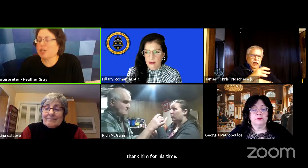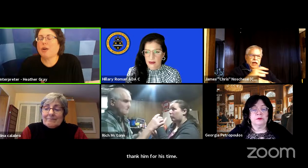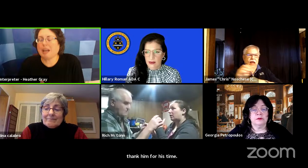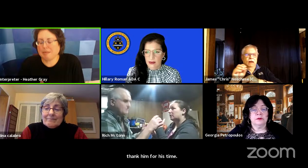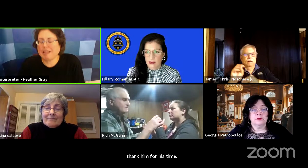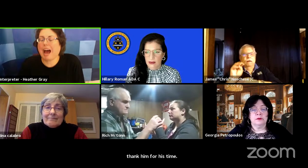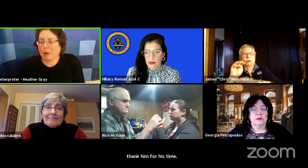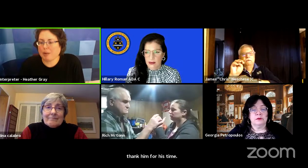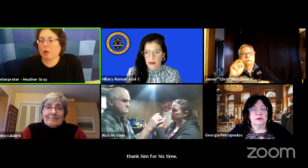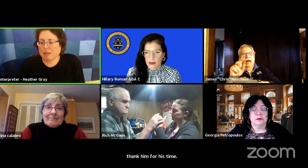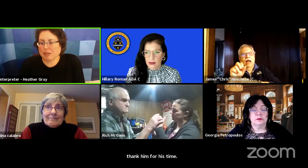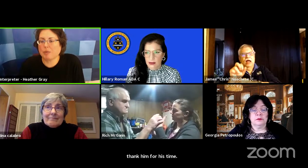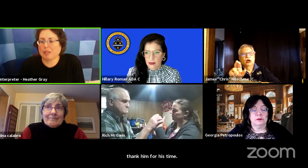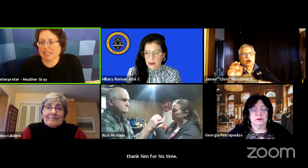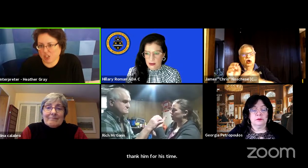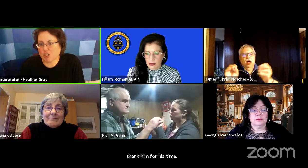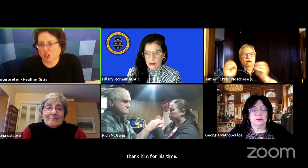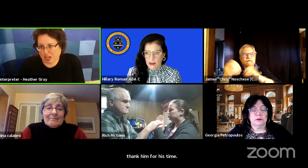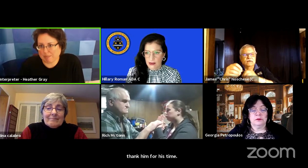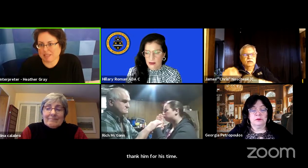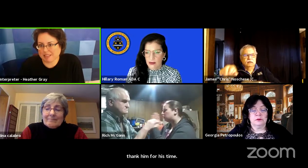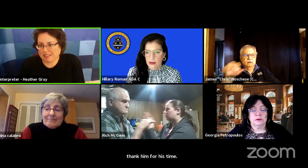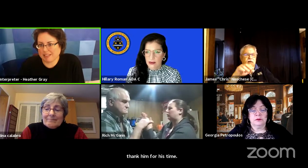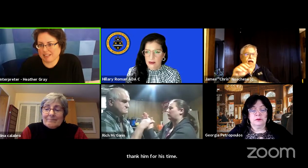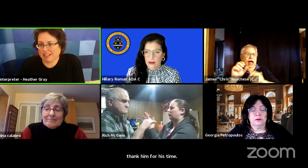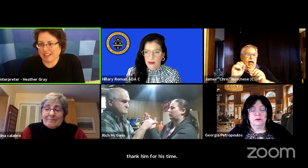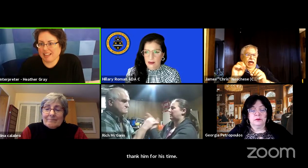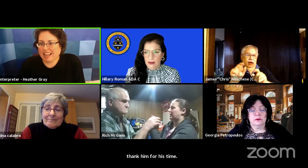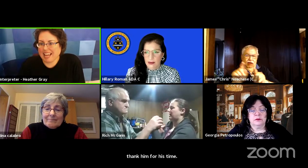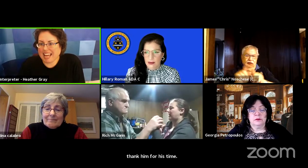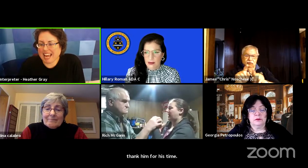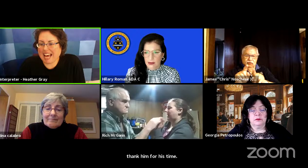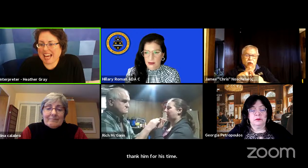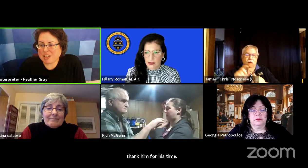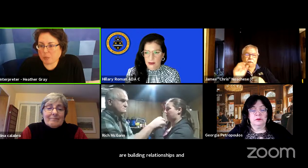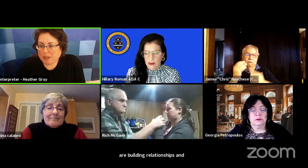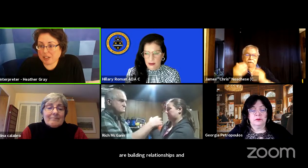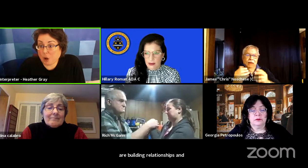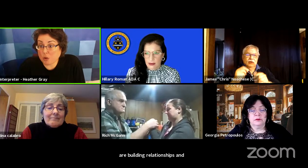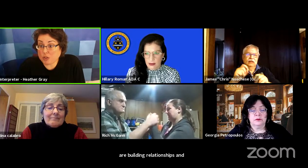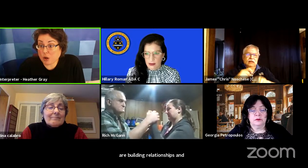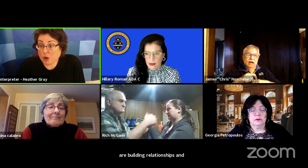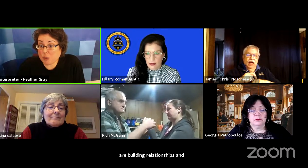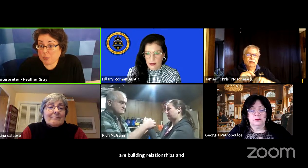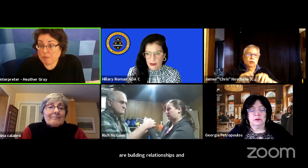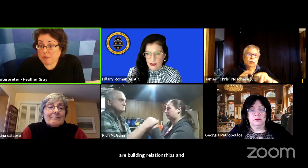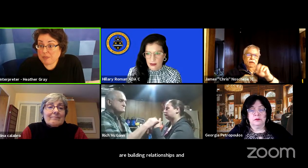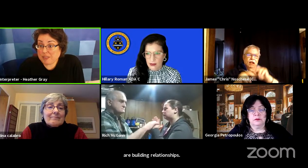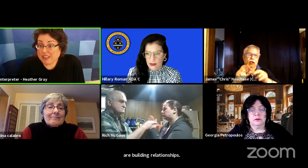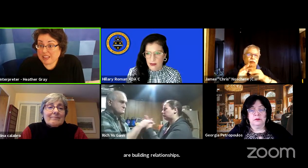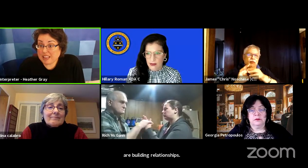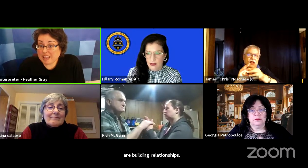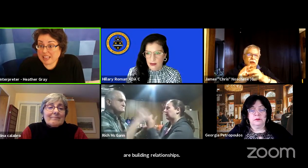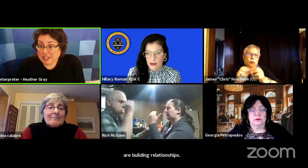to, or show him how we are building relationships. And we could also